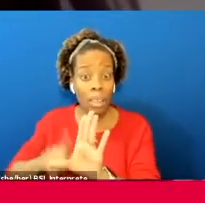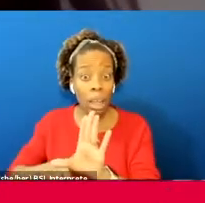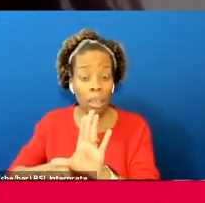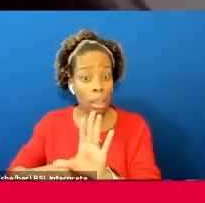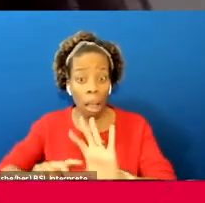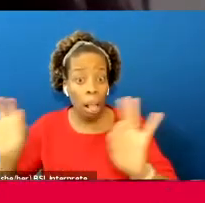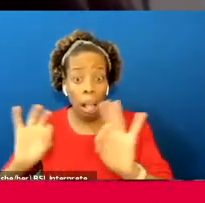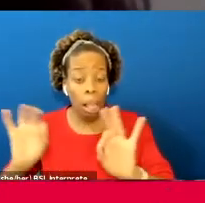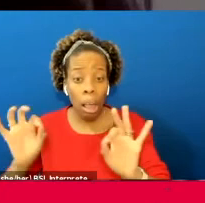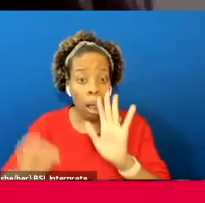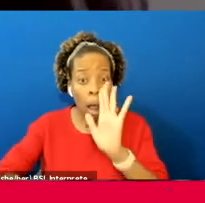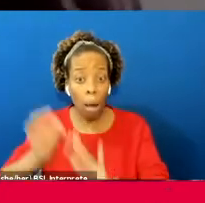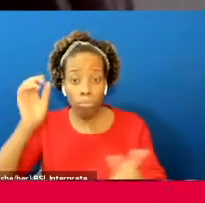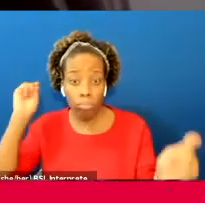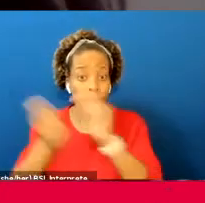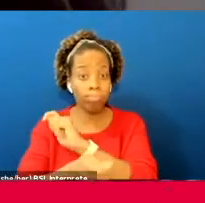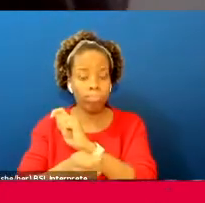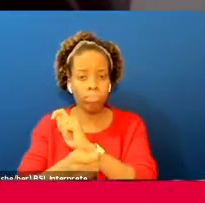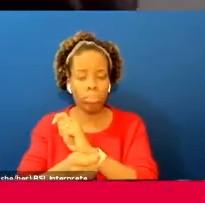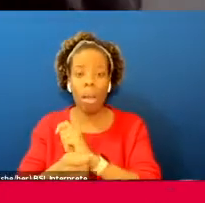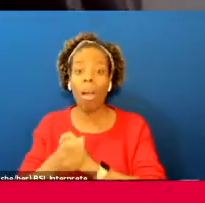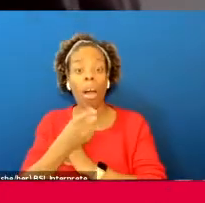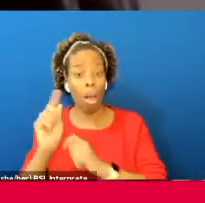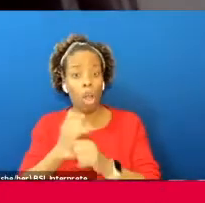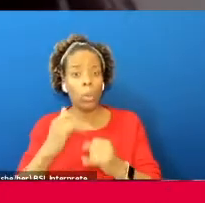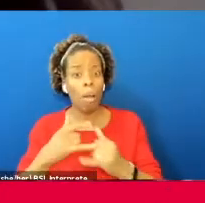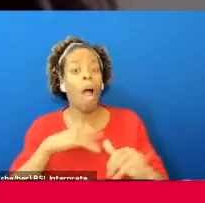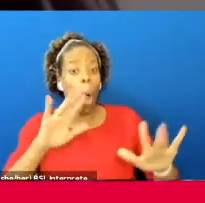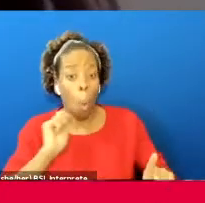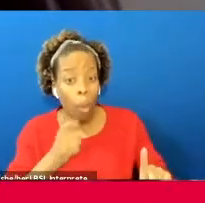any progress. There have been false promises made on the backs of the